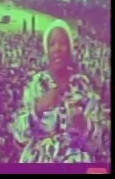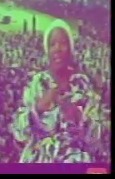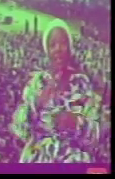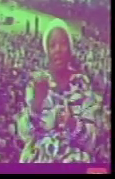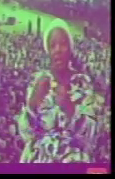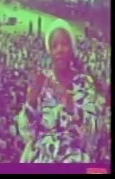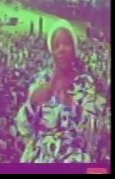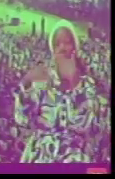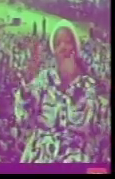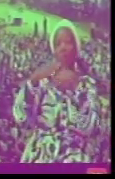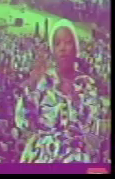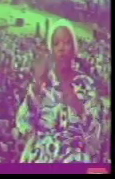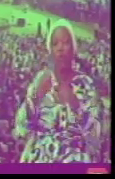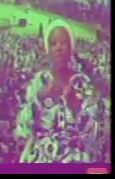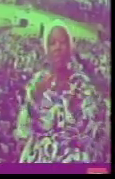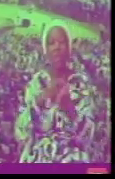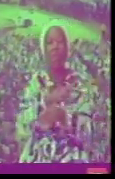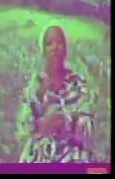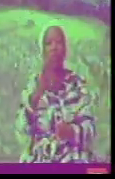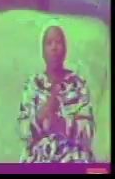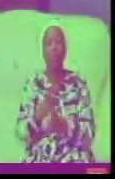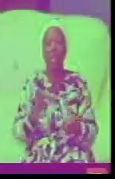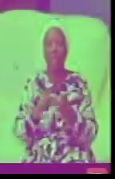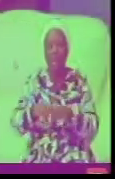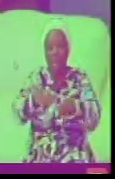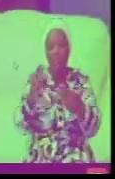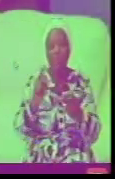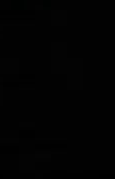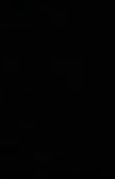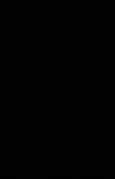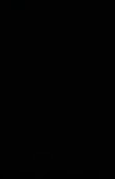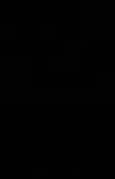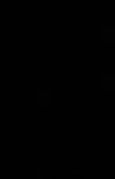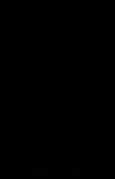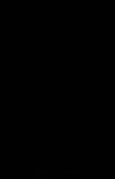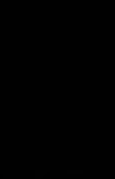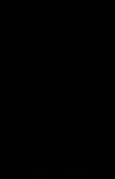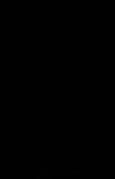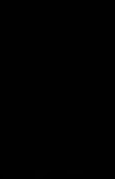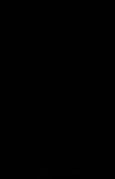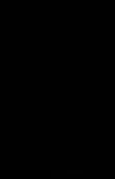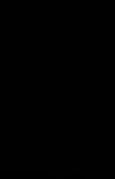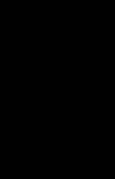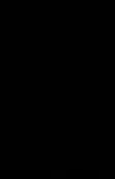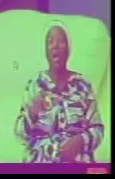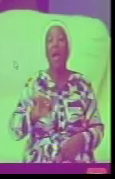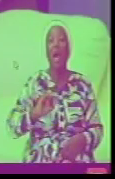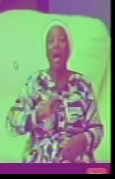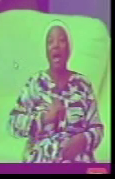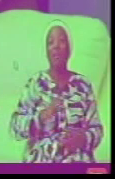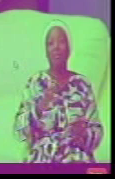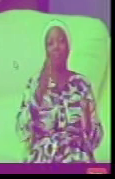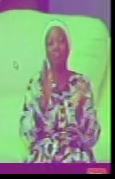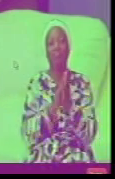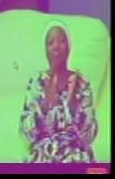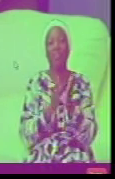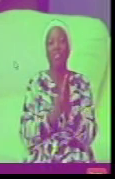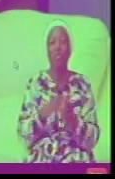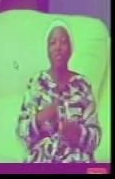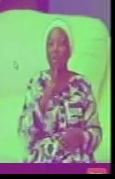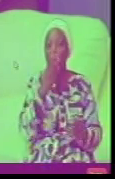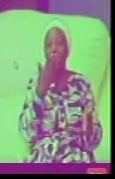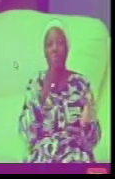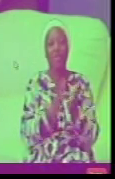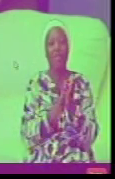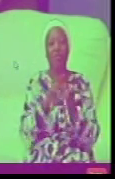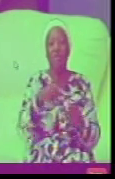that only Christ can provide. And he came from heaven, he came to this world to provide that